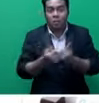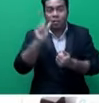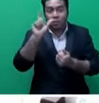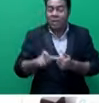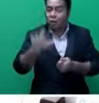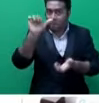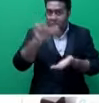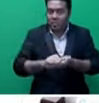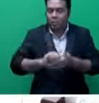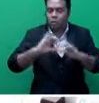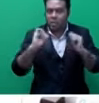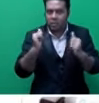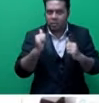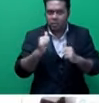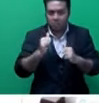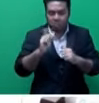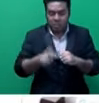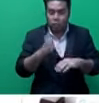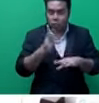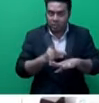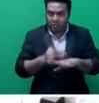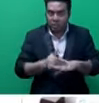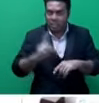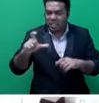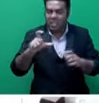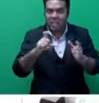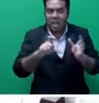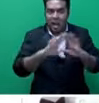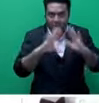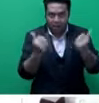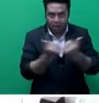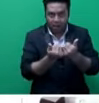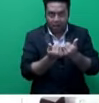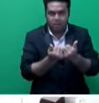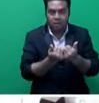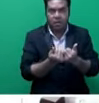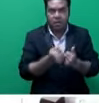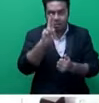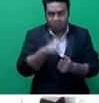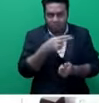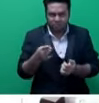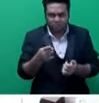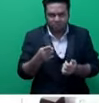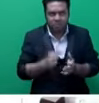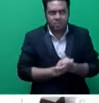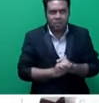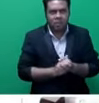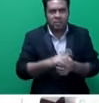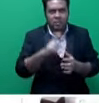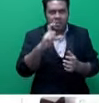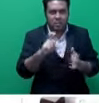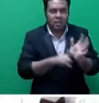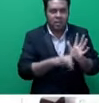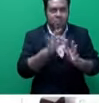of Persons with Disabilities. Mr. Speaker, sir, I think it would be, from one perspective,